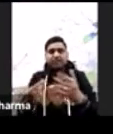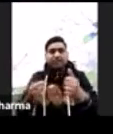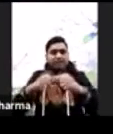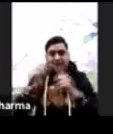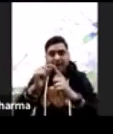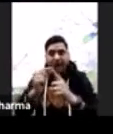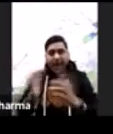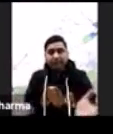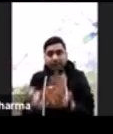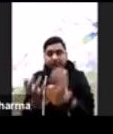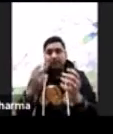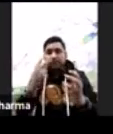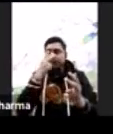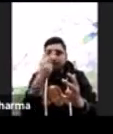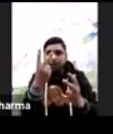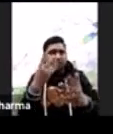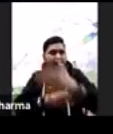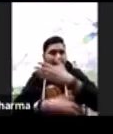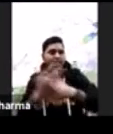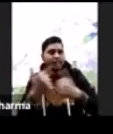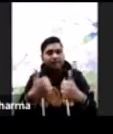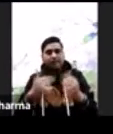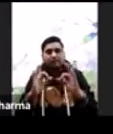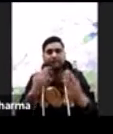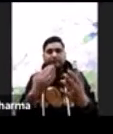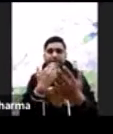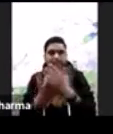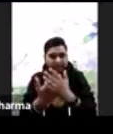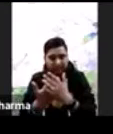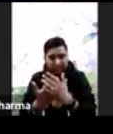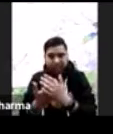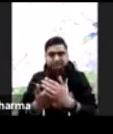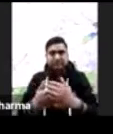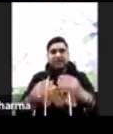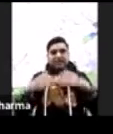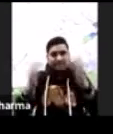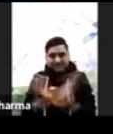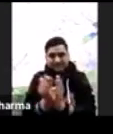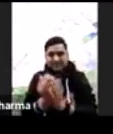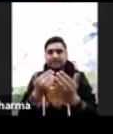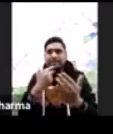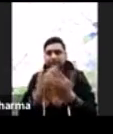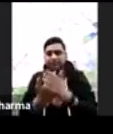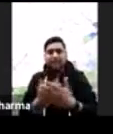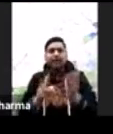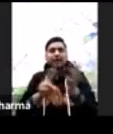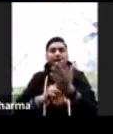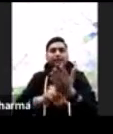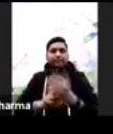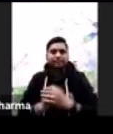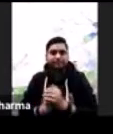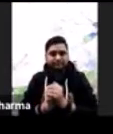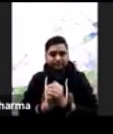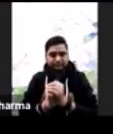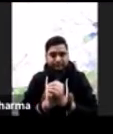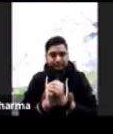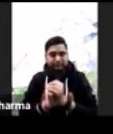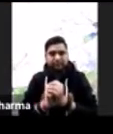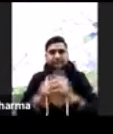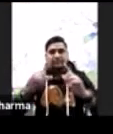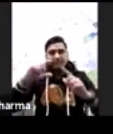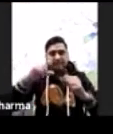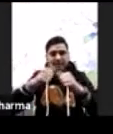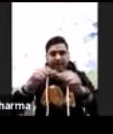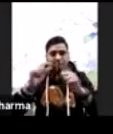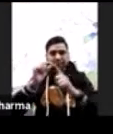a huge population out there. Thank you very much from Sarthak's side as a mentor over the last decade. Capgemini, its